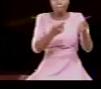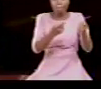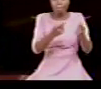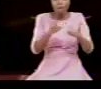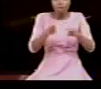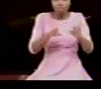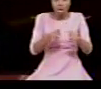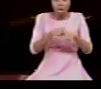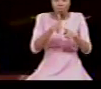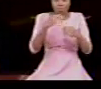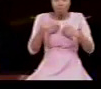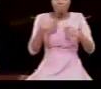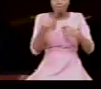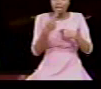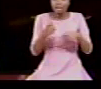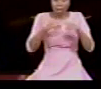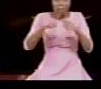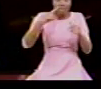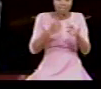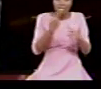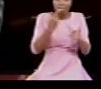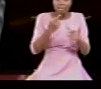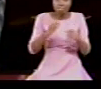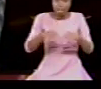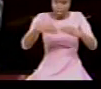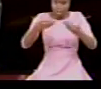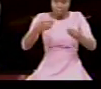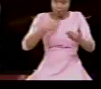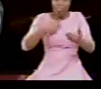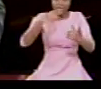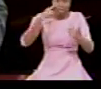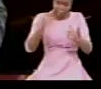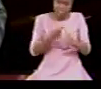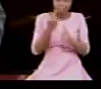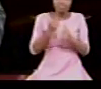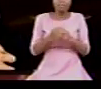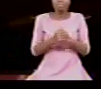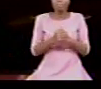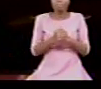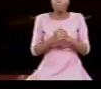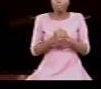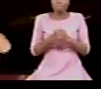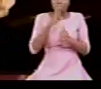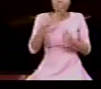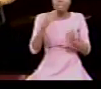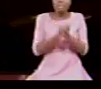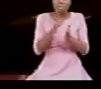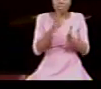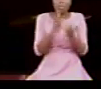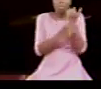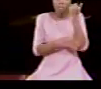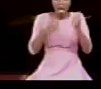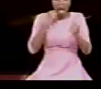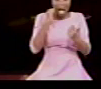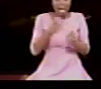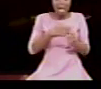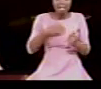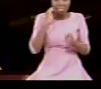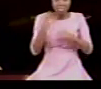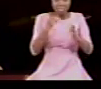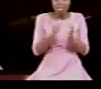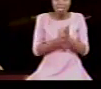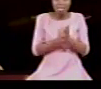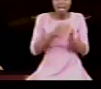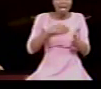you have said, but give me first as God has said. Say, you're poor. And she did that, and they